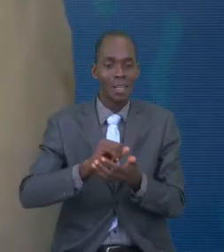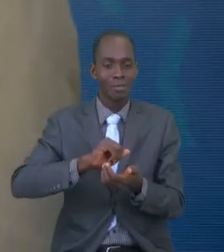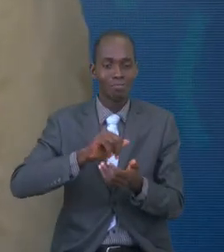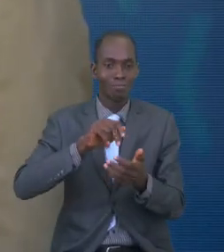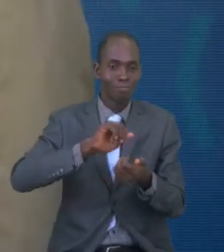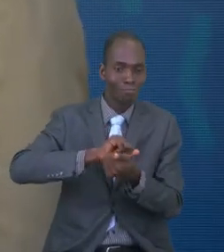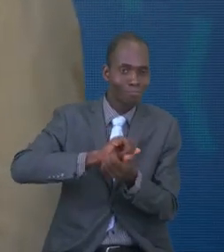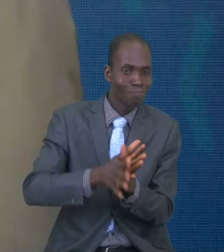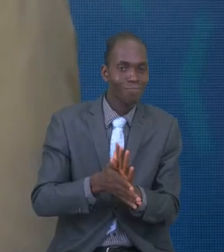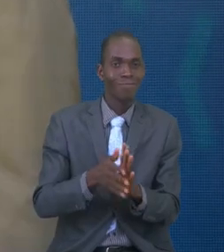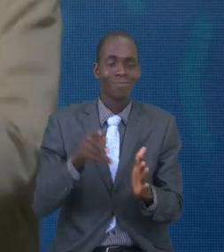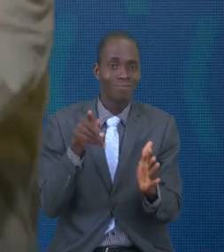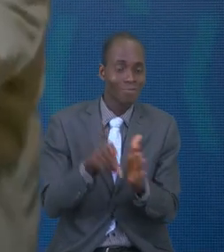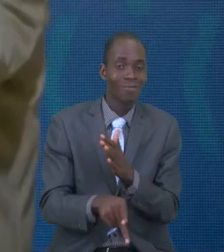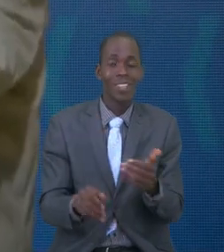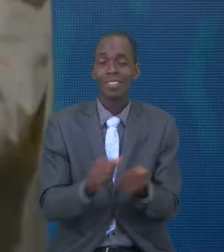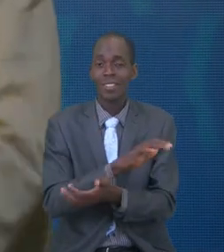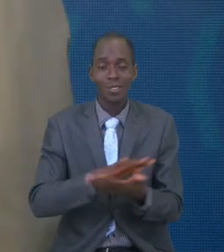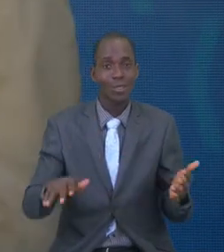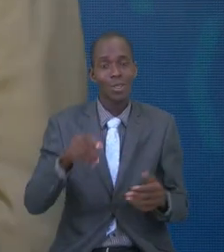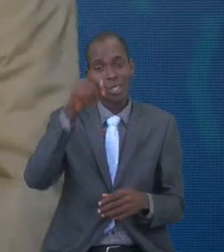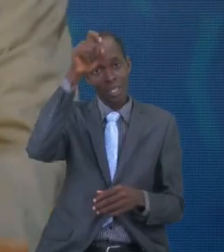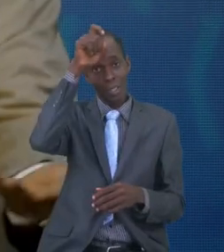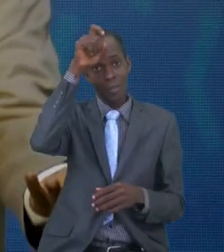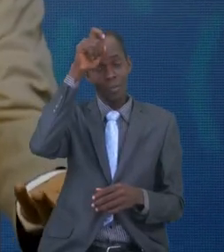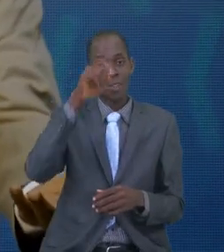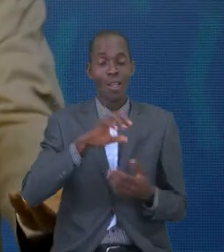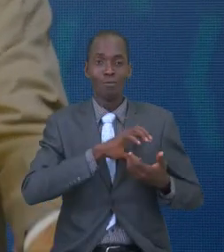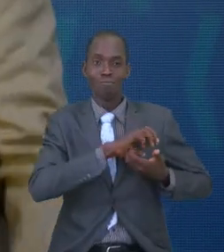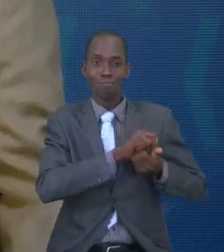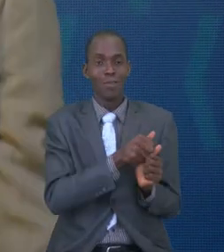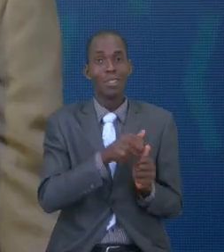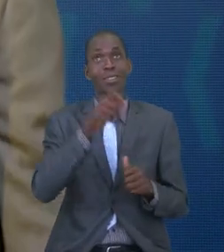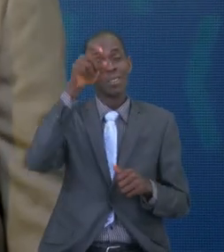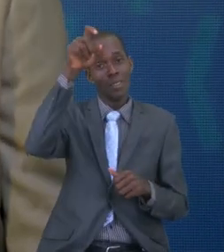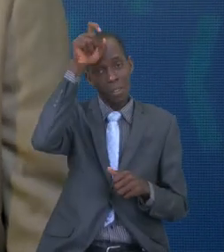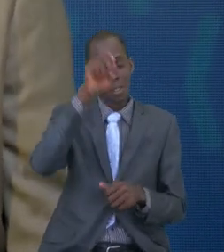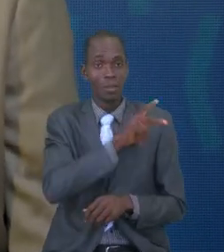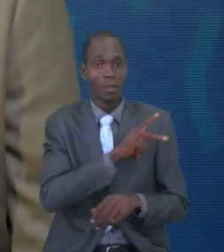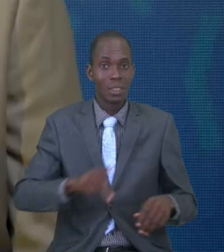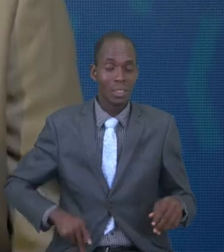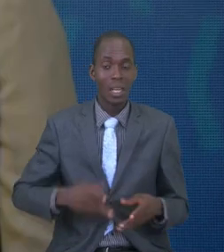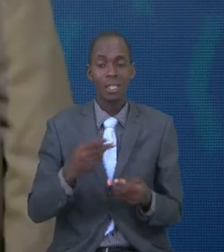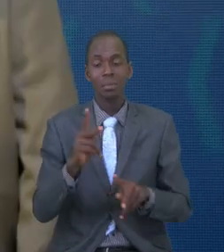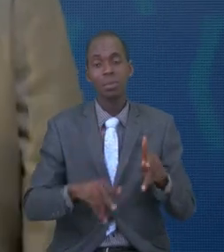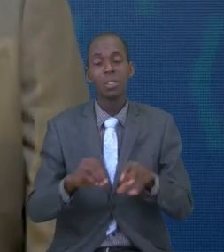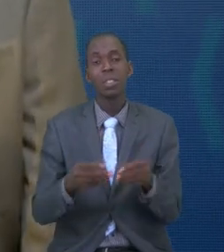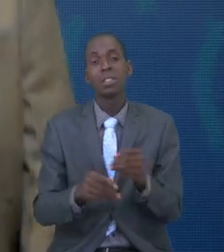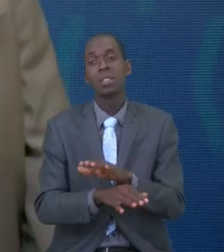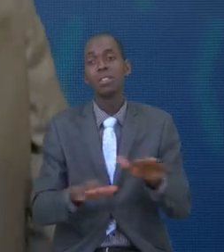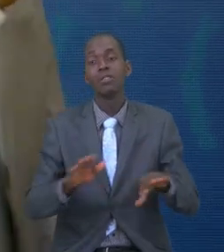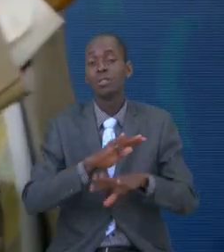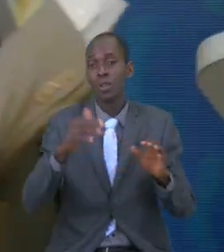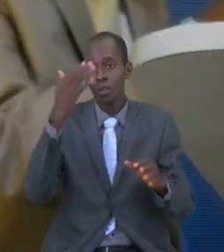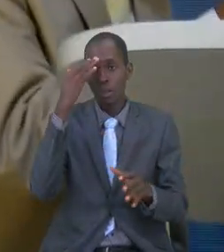the chariots in the river. She didn't understand. What did she know? A foreign woman that